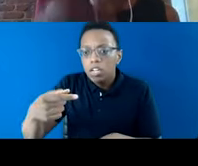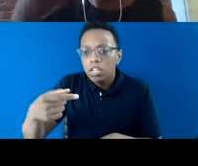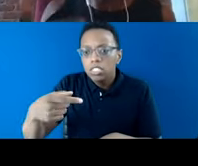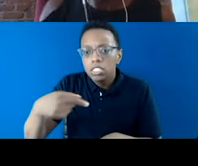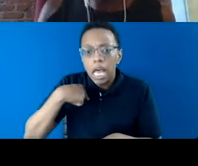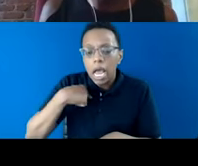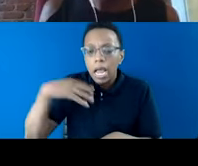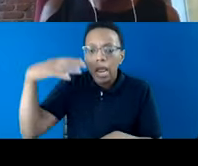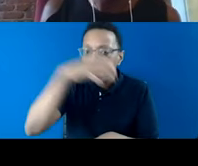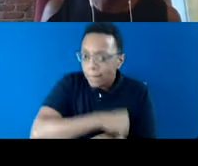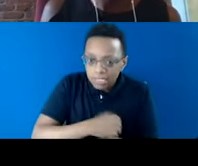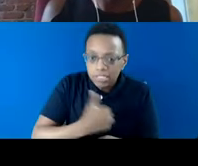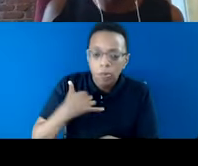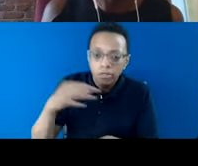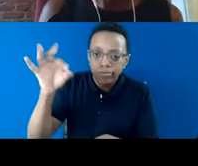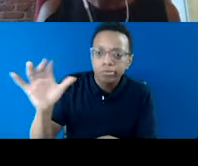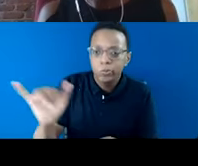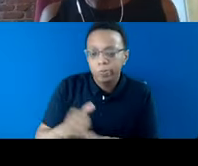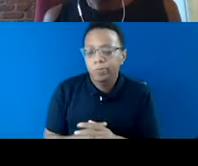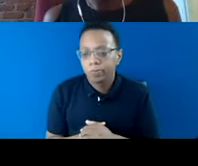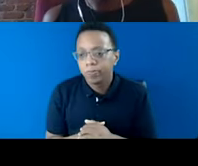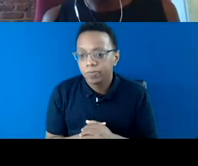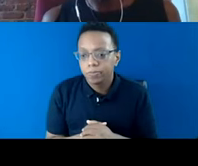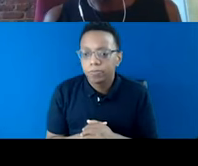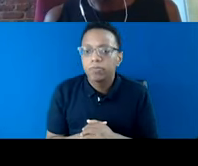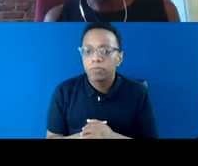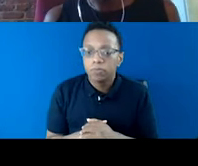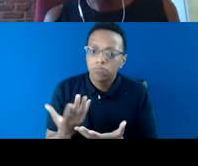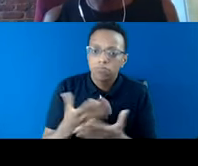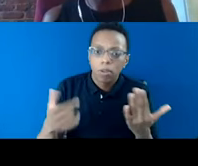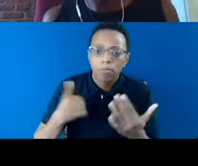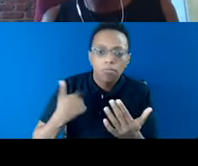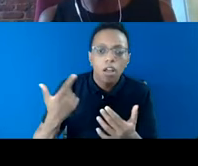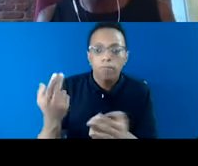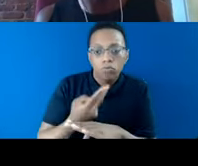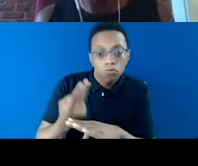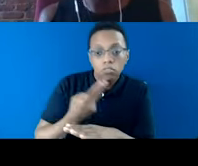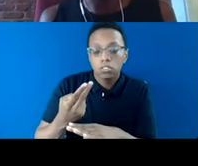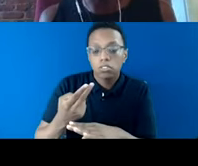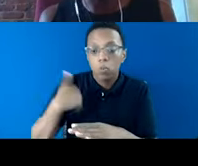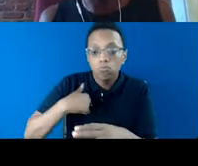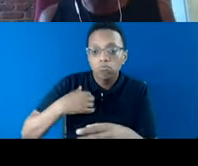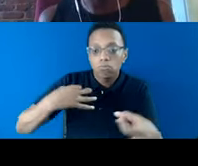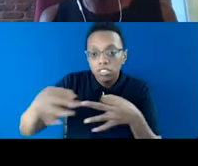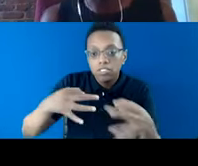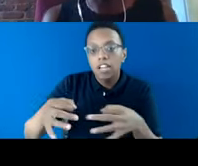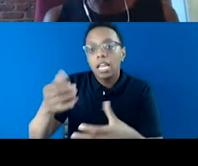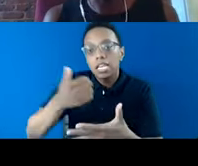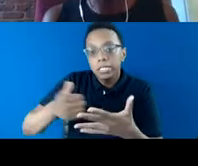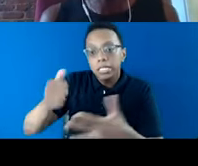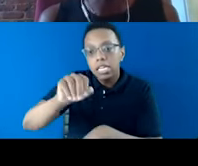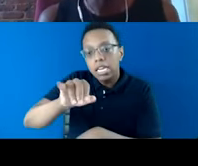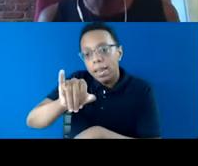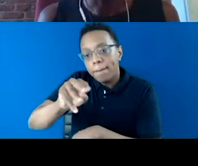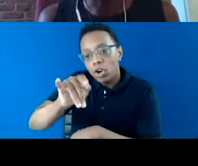that I missed that I also want to name here. So a couple of them that I'll be using, we're going to define imperialism later. So I'm going to leave